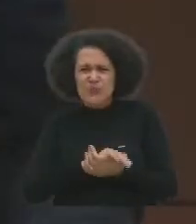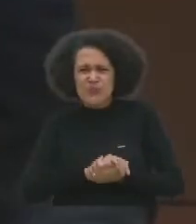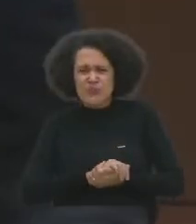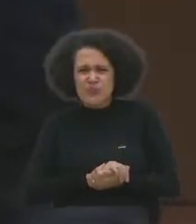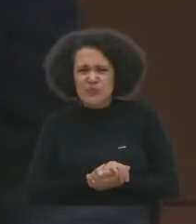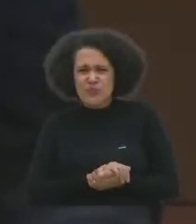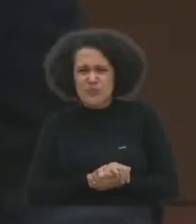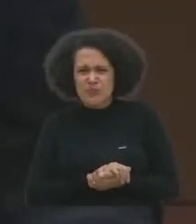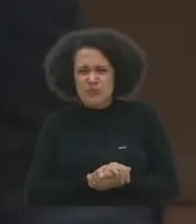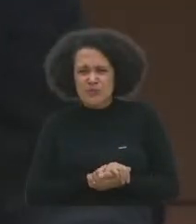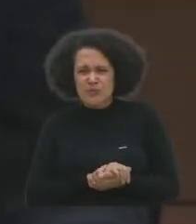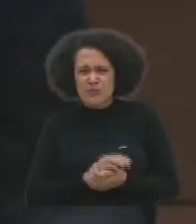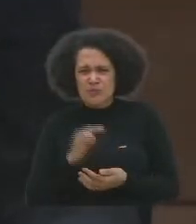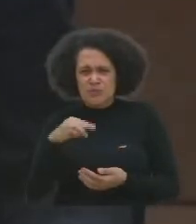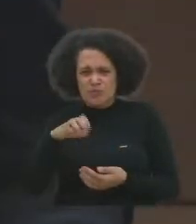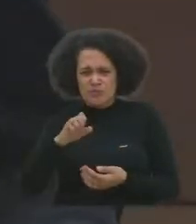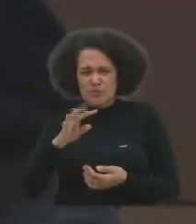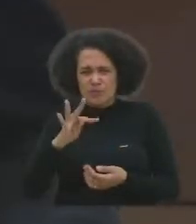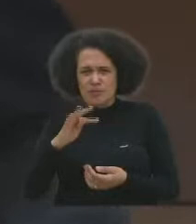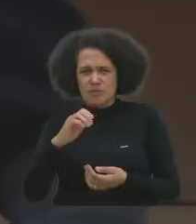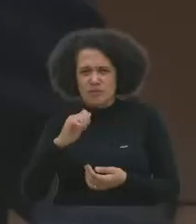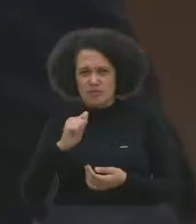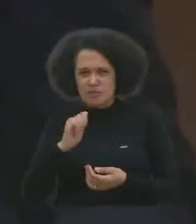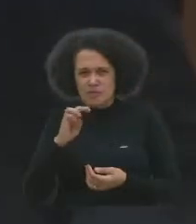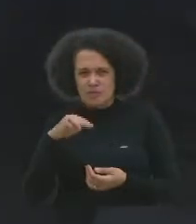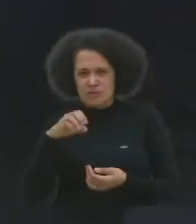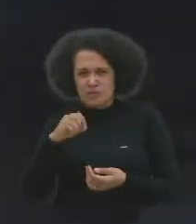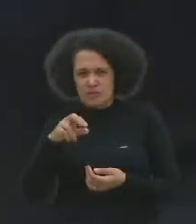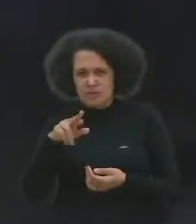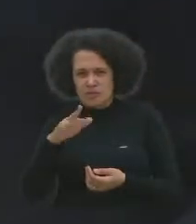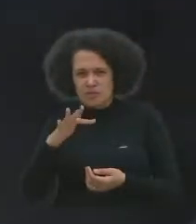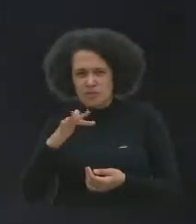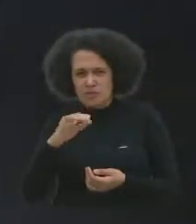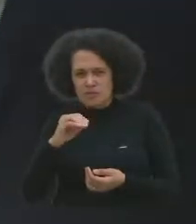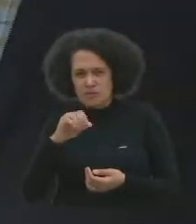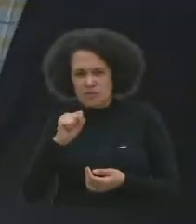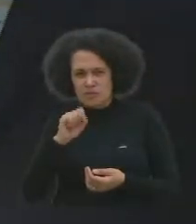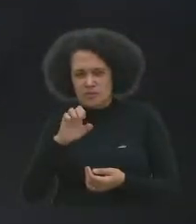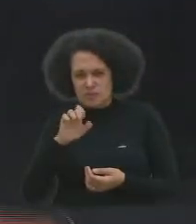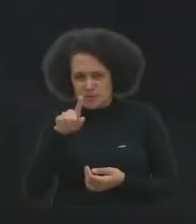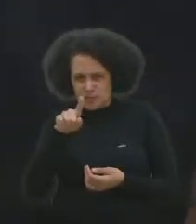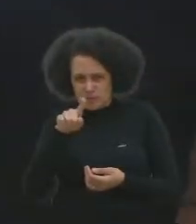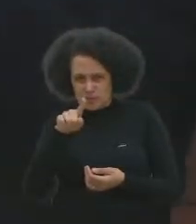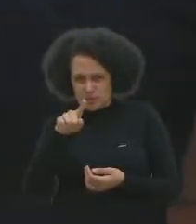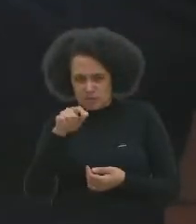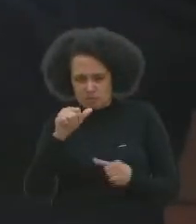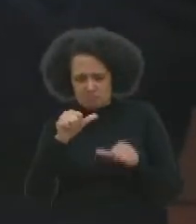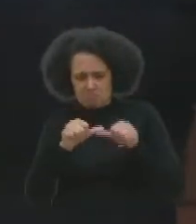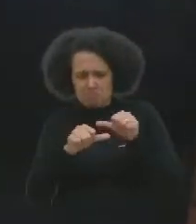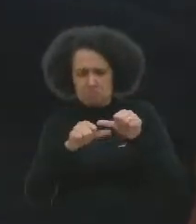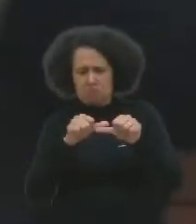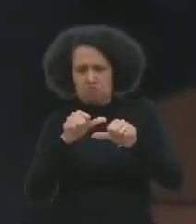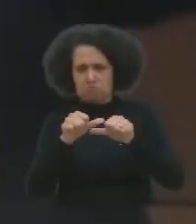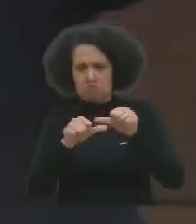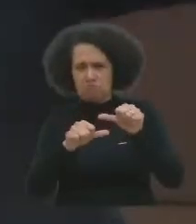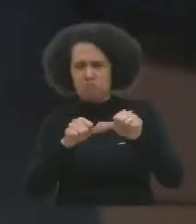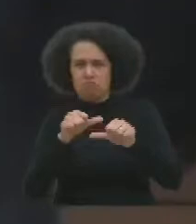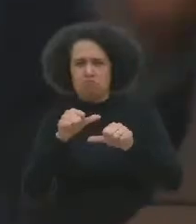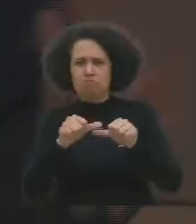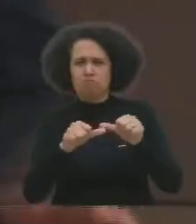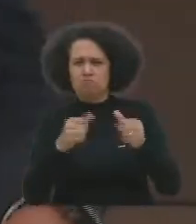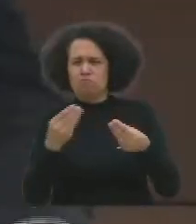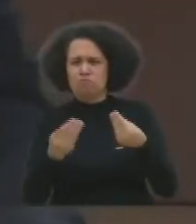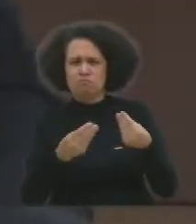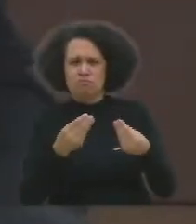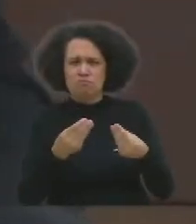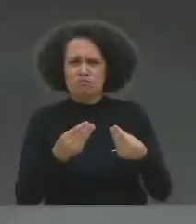Metamorphosis. Metamorfose. You know that biological process by which an ugly little worm becomes a beautiful butterfly.